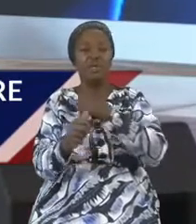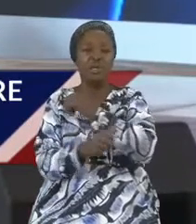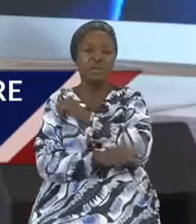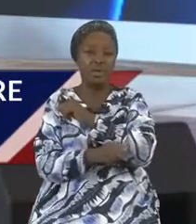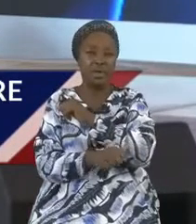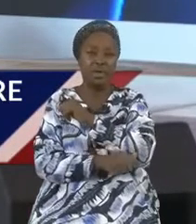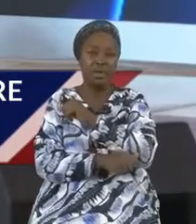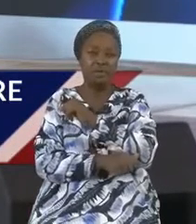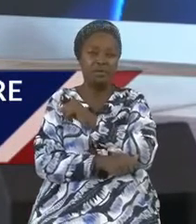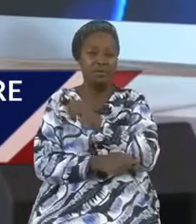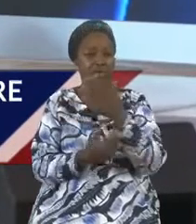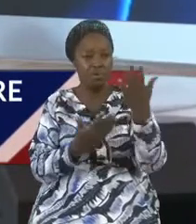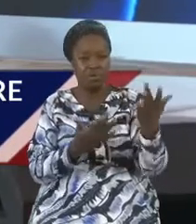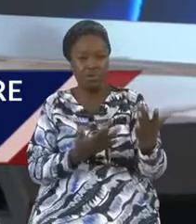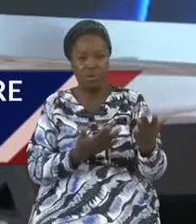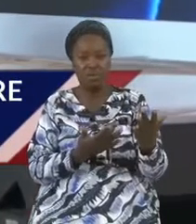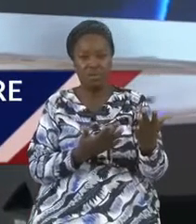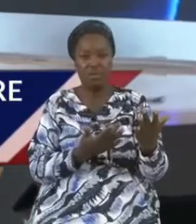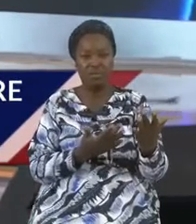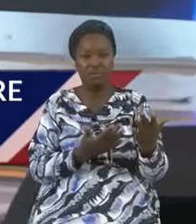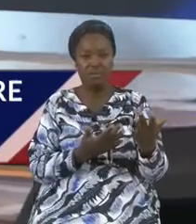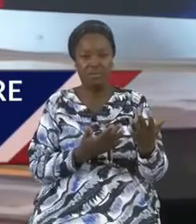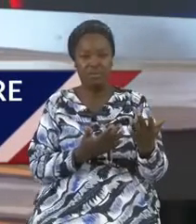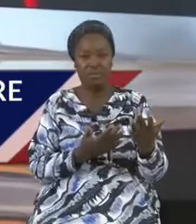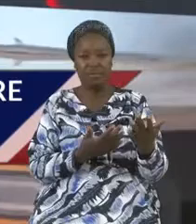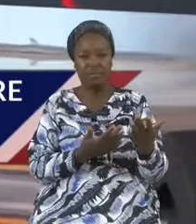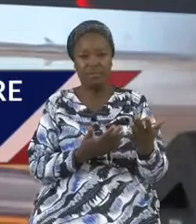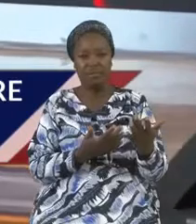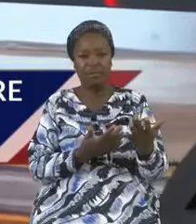Abraham. Hold on. If